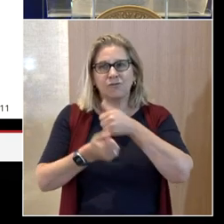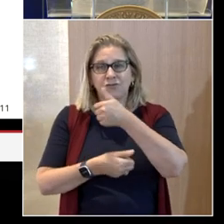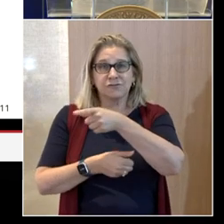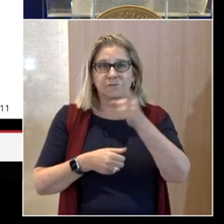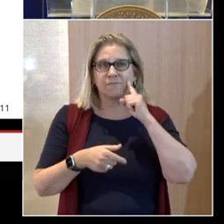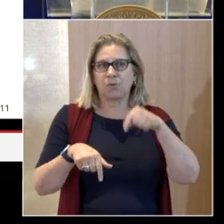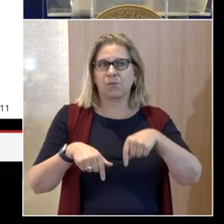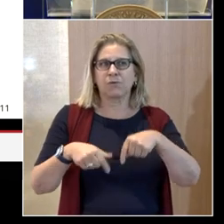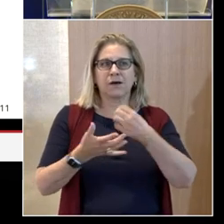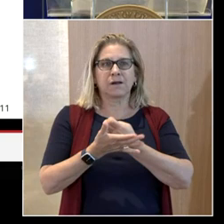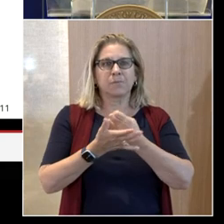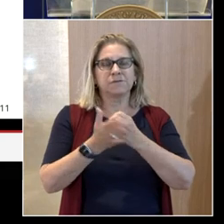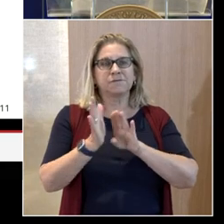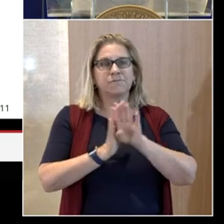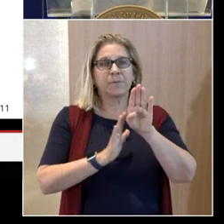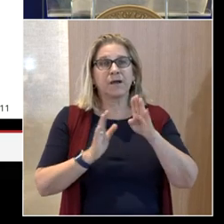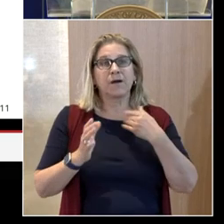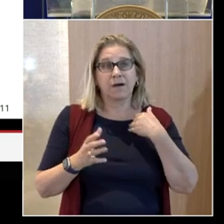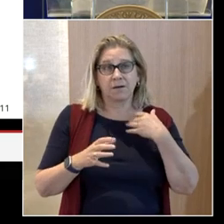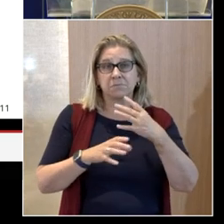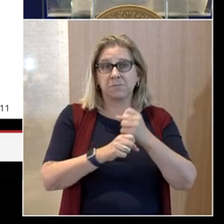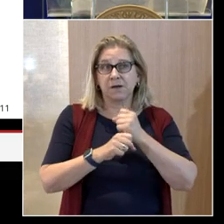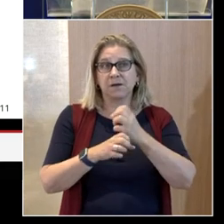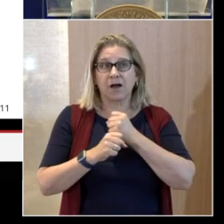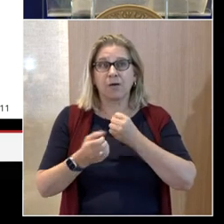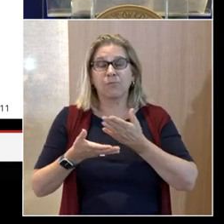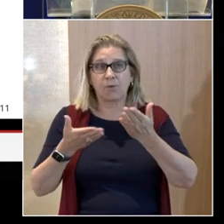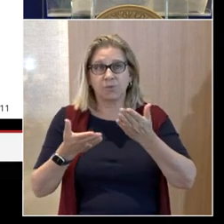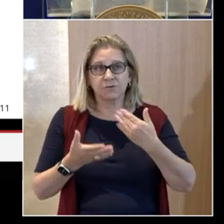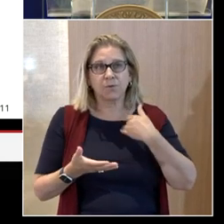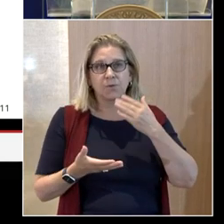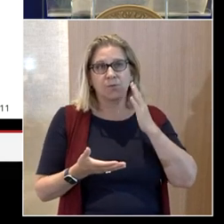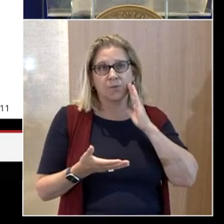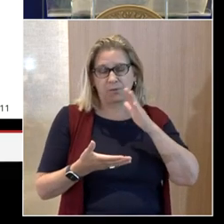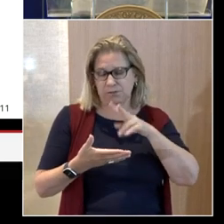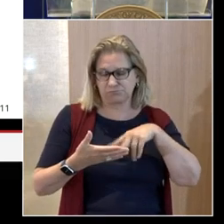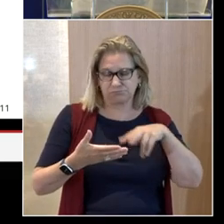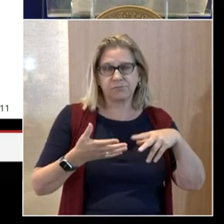receiving proposals that would help us bring a vibrant, mixed-use,